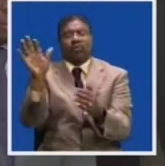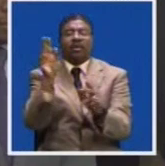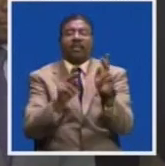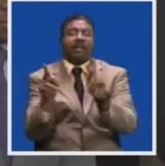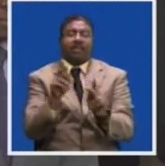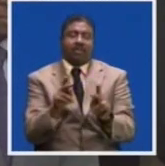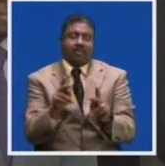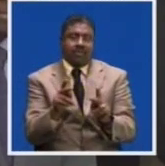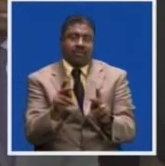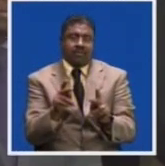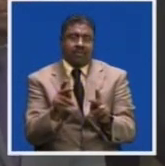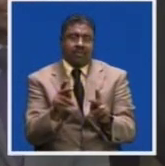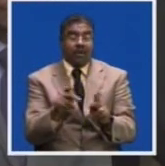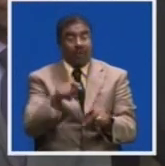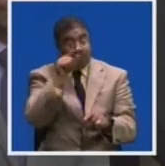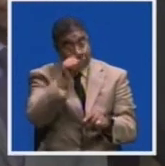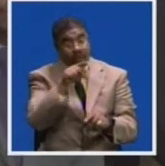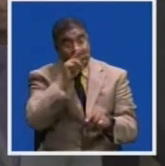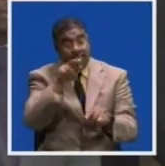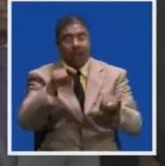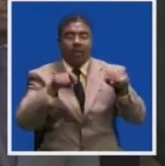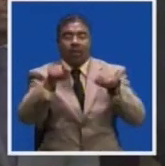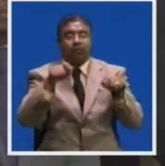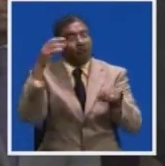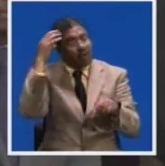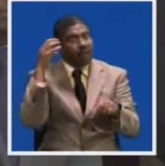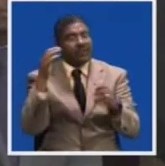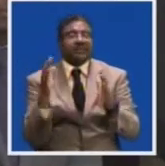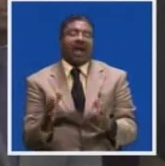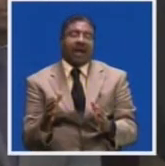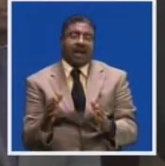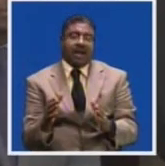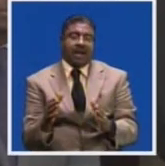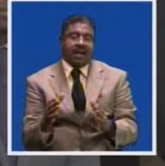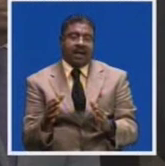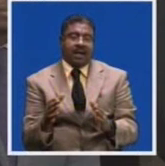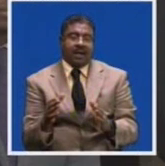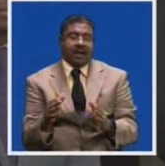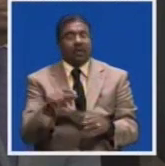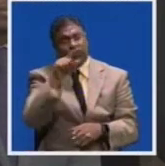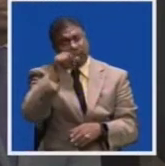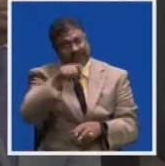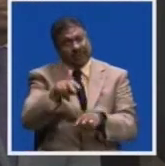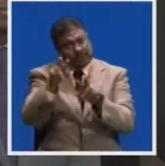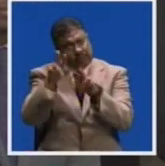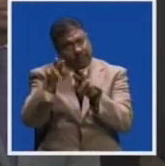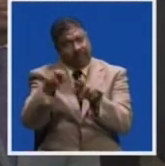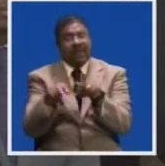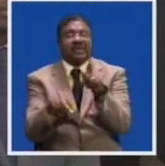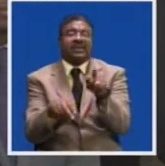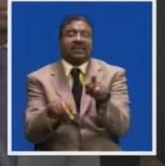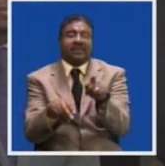You cannot be controlling officers if you don't have time to delegate and supervise those working